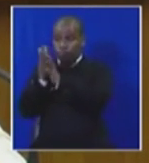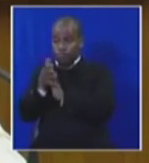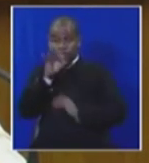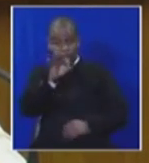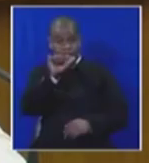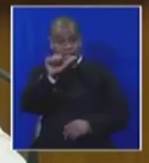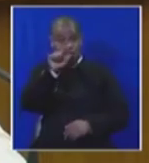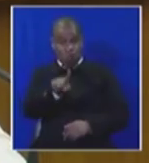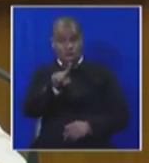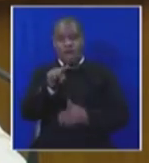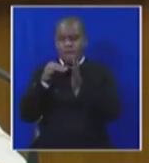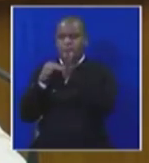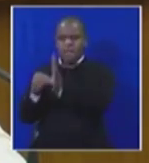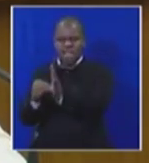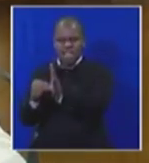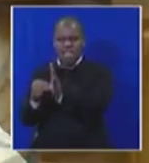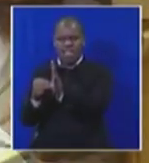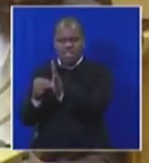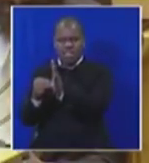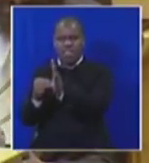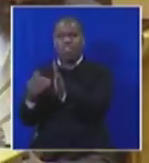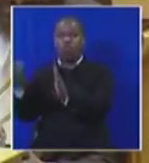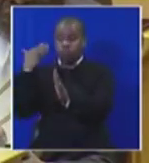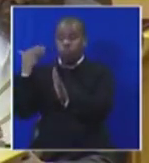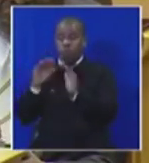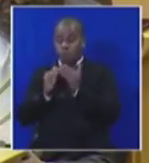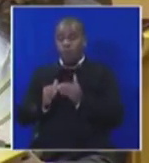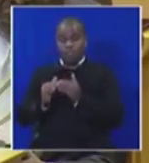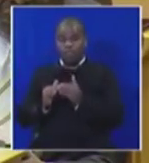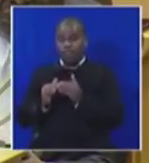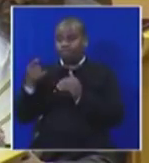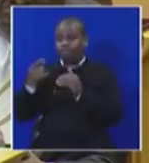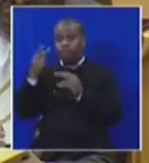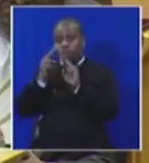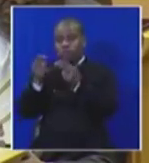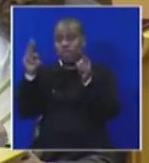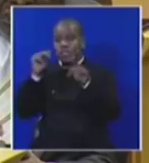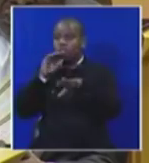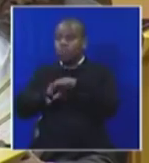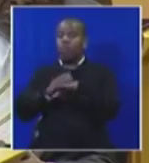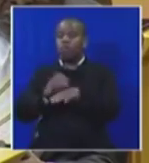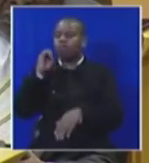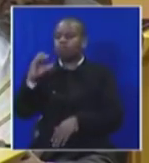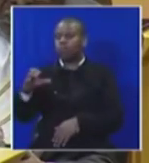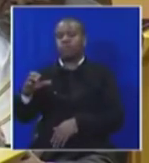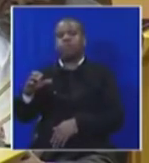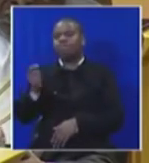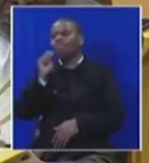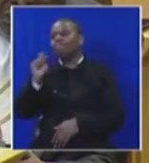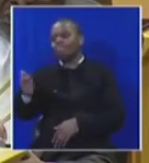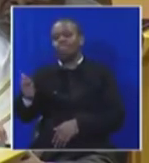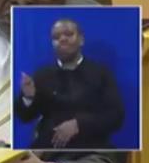361 million has been pilfered from historically disadvantaged institutions to fund last year's moratorium on fee increases.